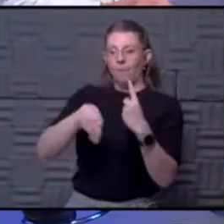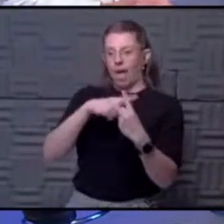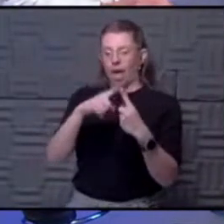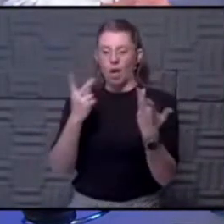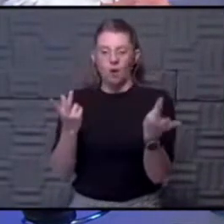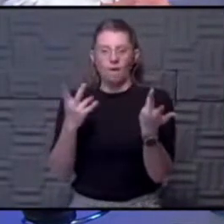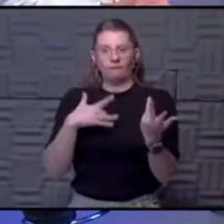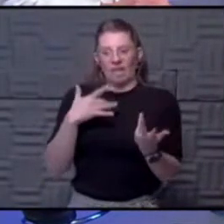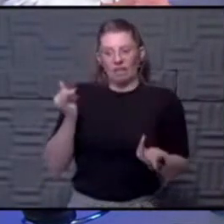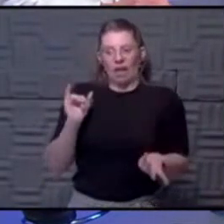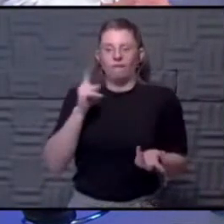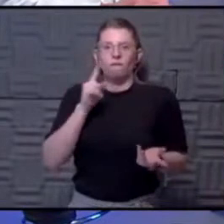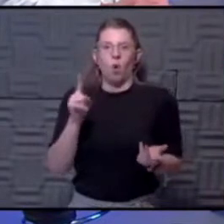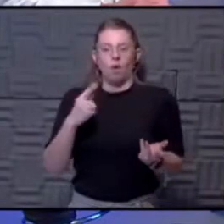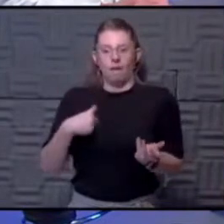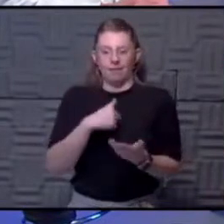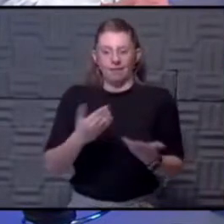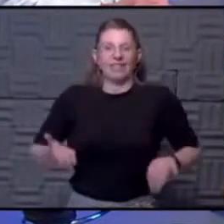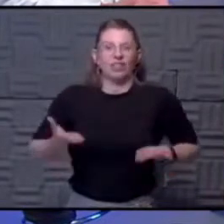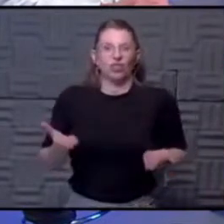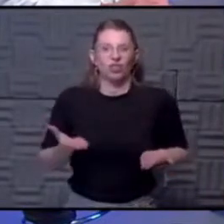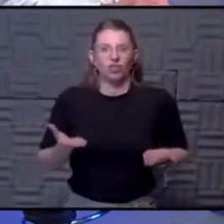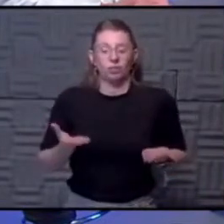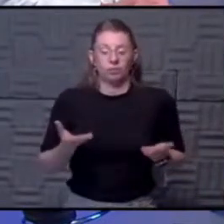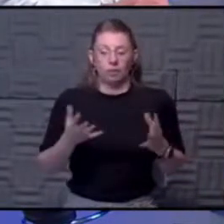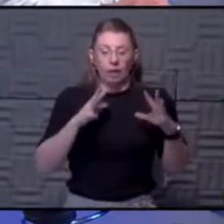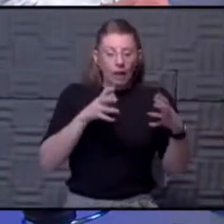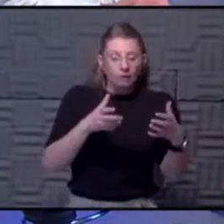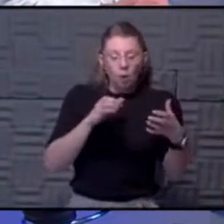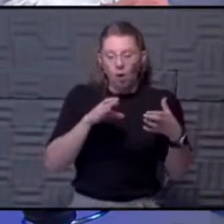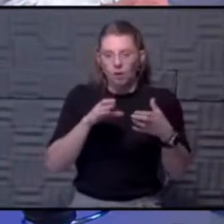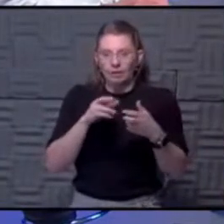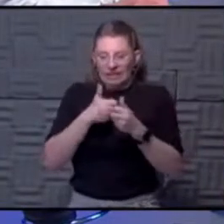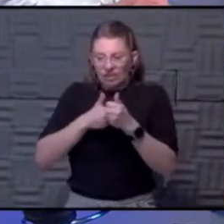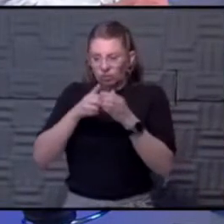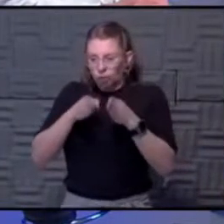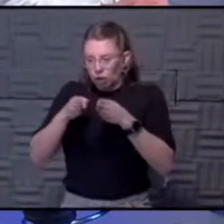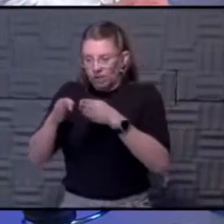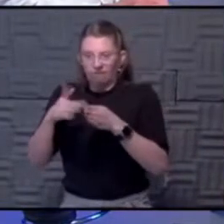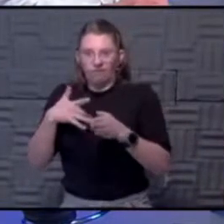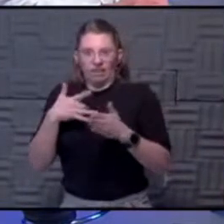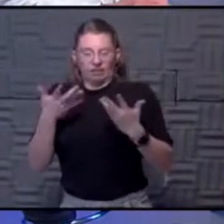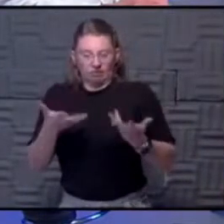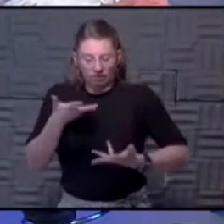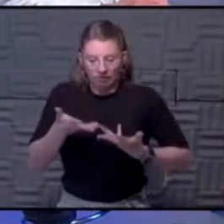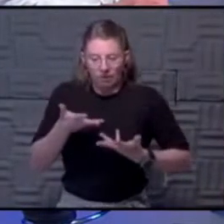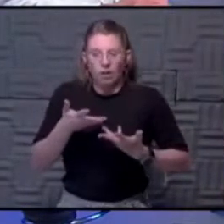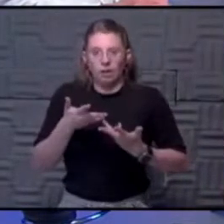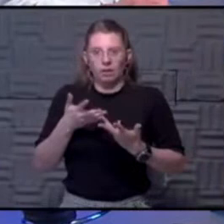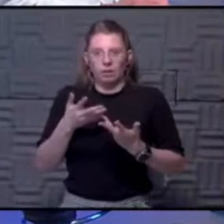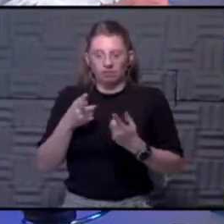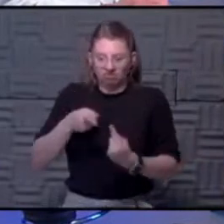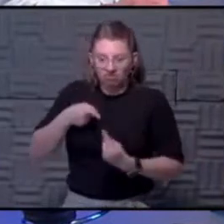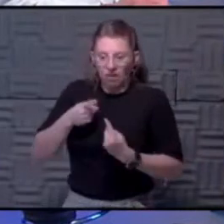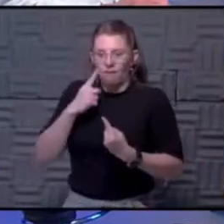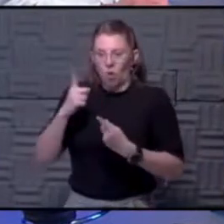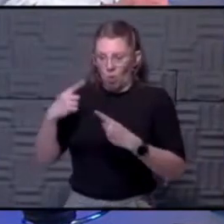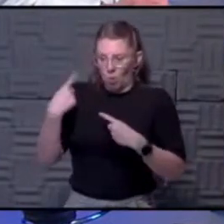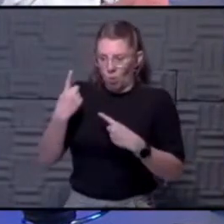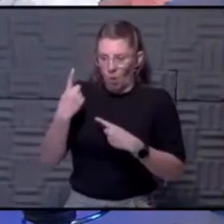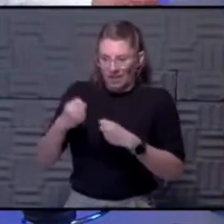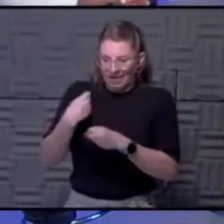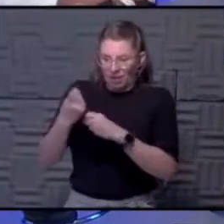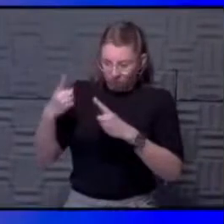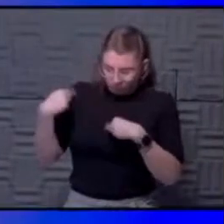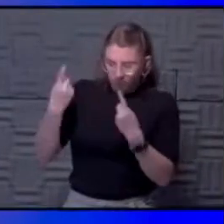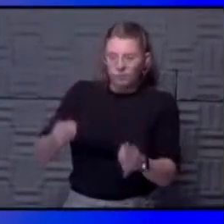does it feel like for those of us here, collectively or individually, to have sort of been tackling this for a year. But what we didn't spend a lot of time